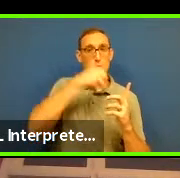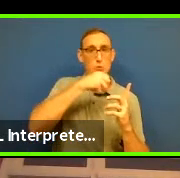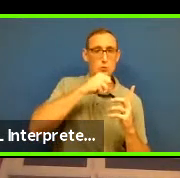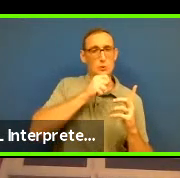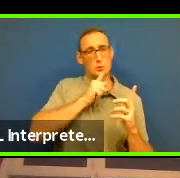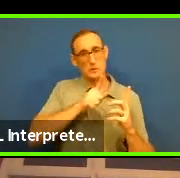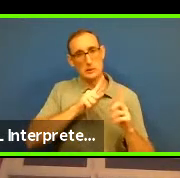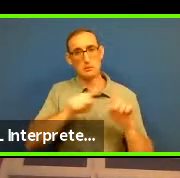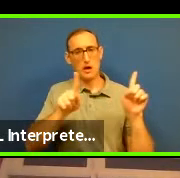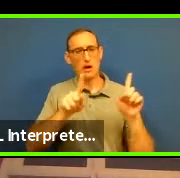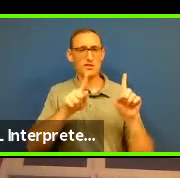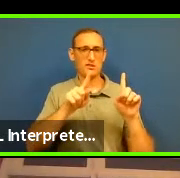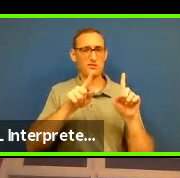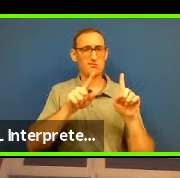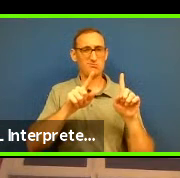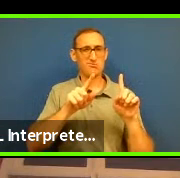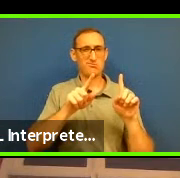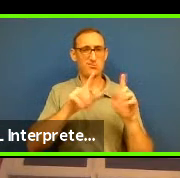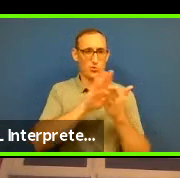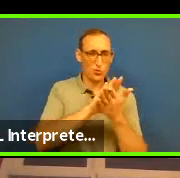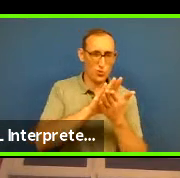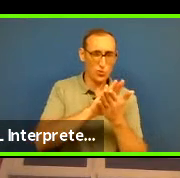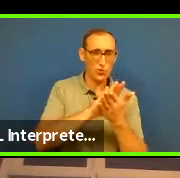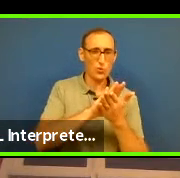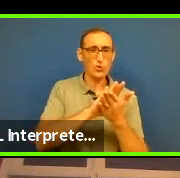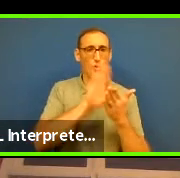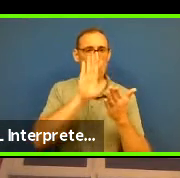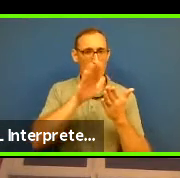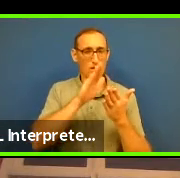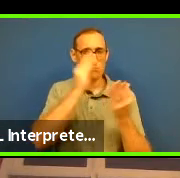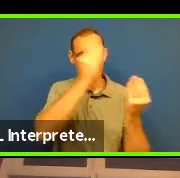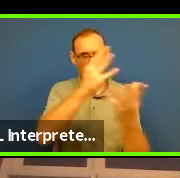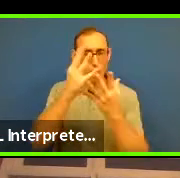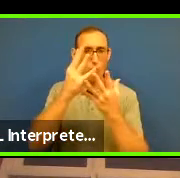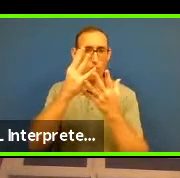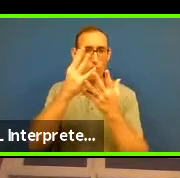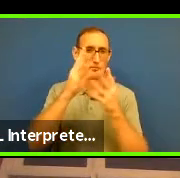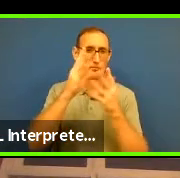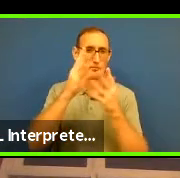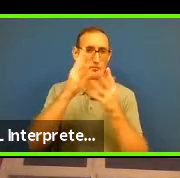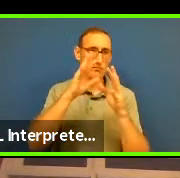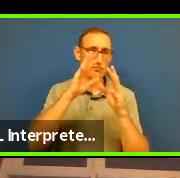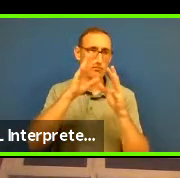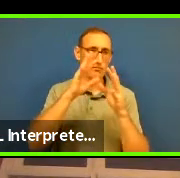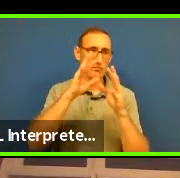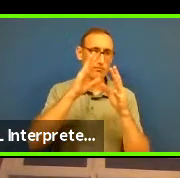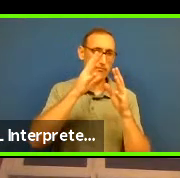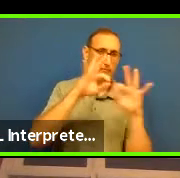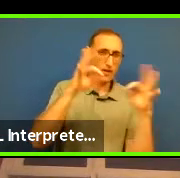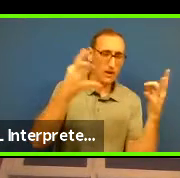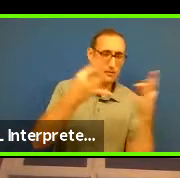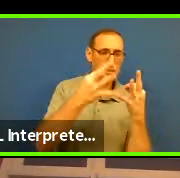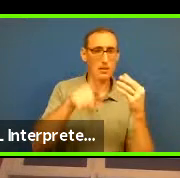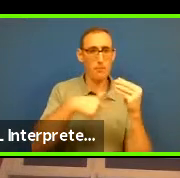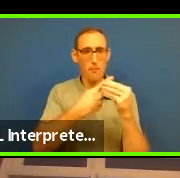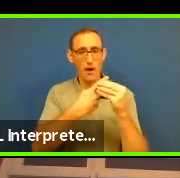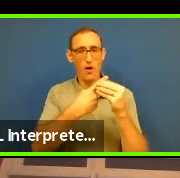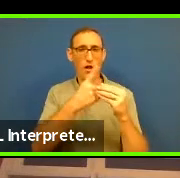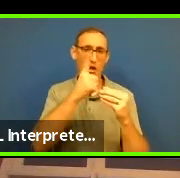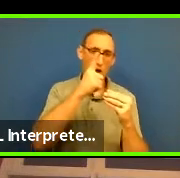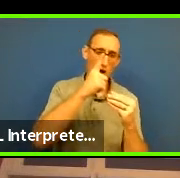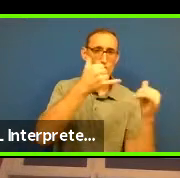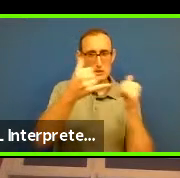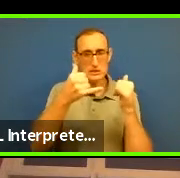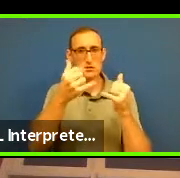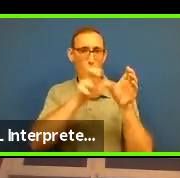around lunch and recess and car rider and bus dismissal. But I'll follow up, Dr. Thomas, and we can